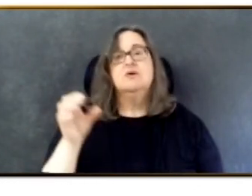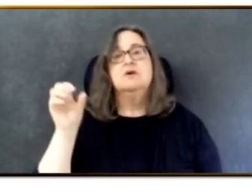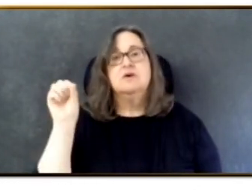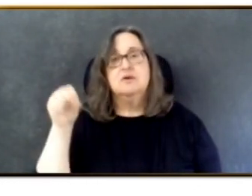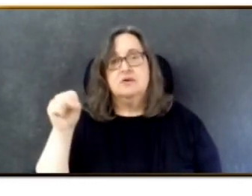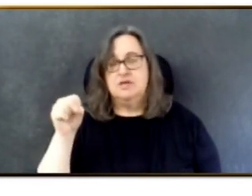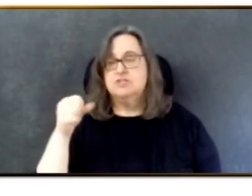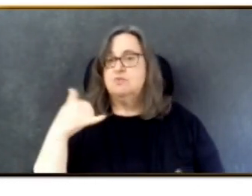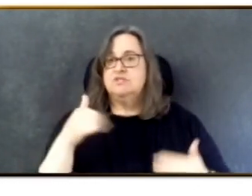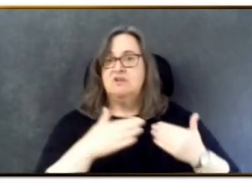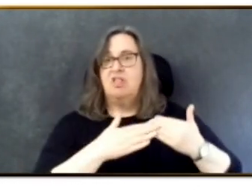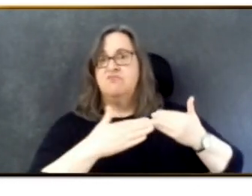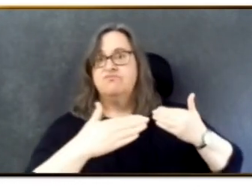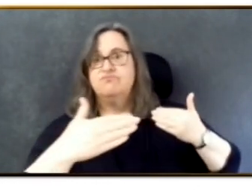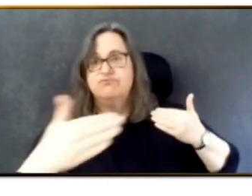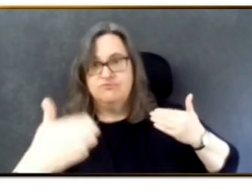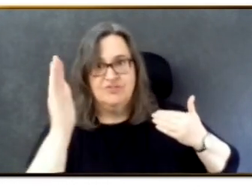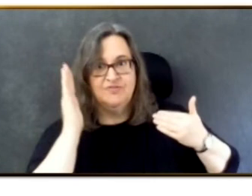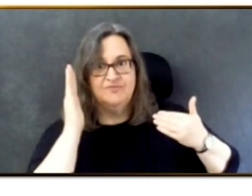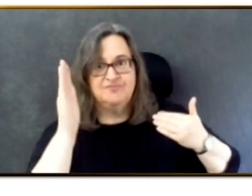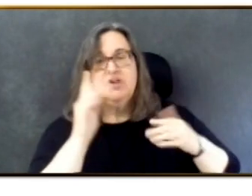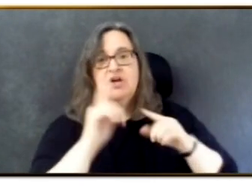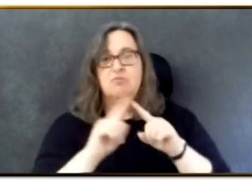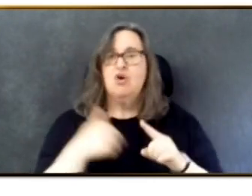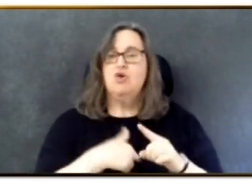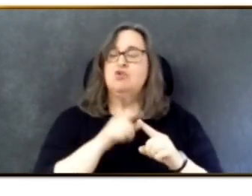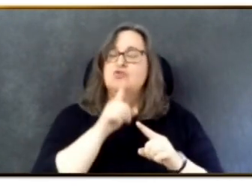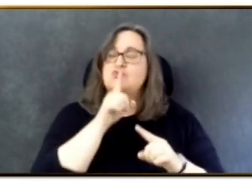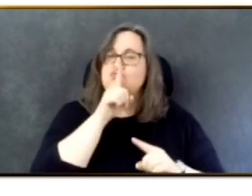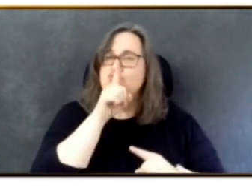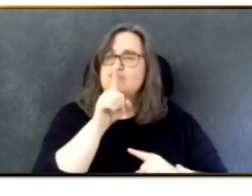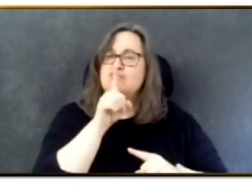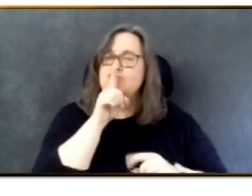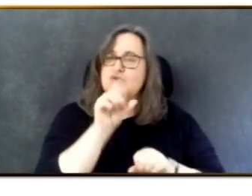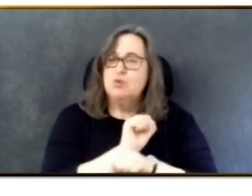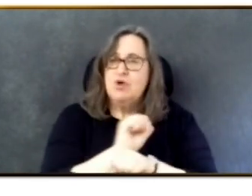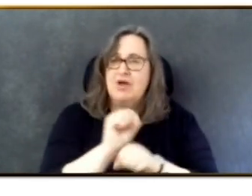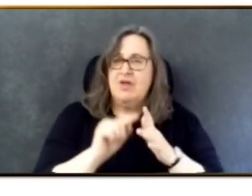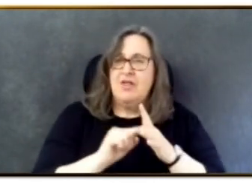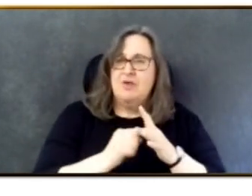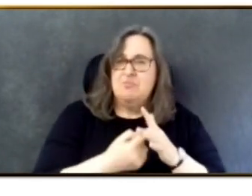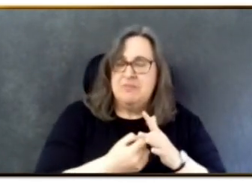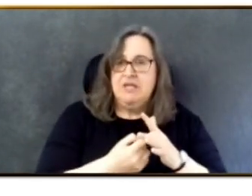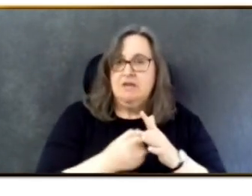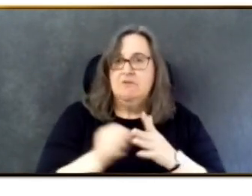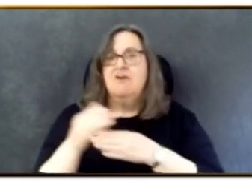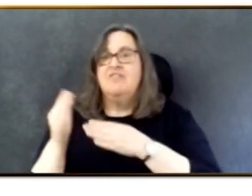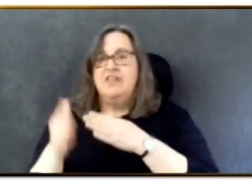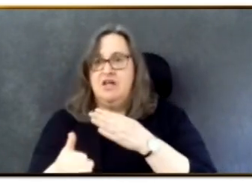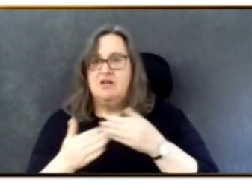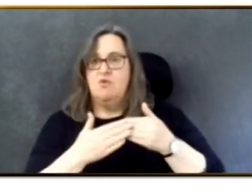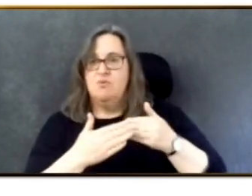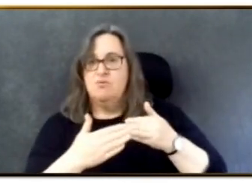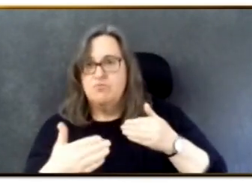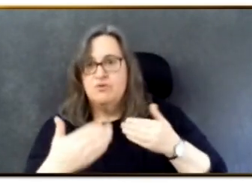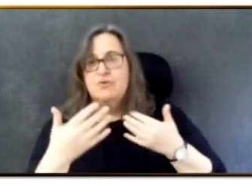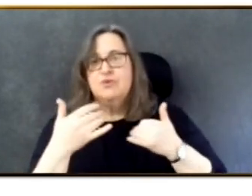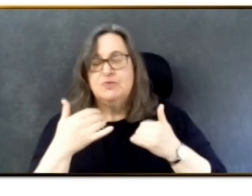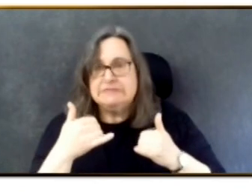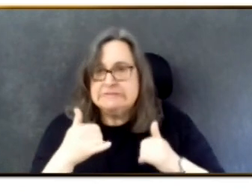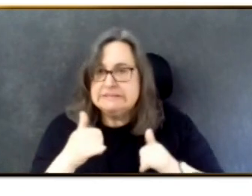long road to go, but we are truly at the beginning of the end. There's